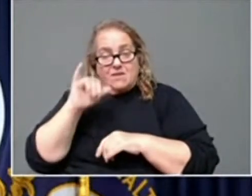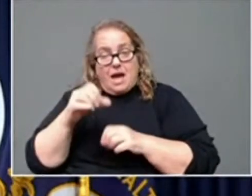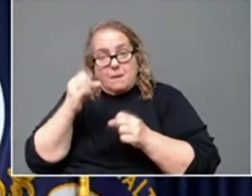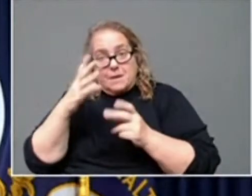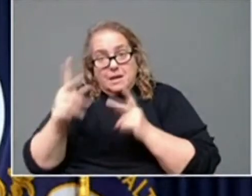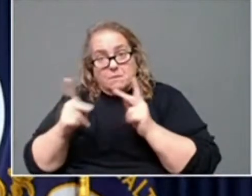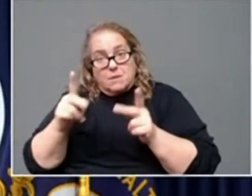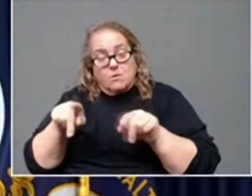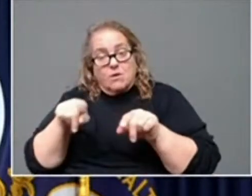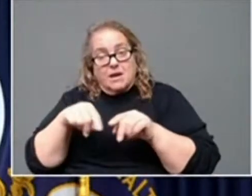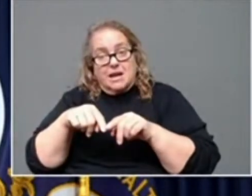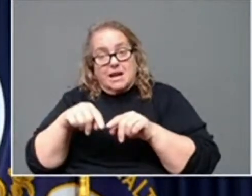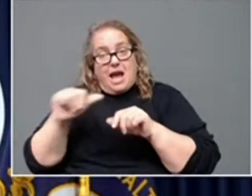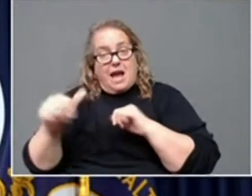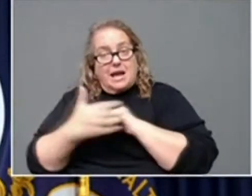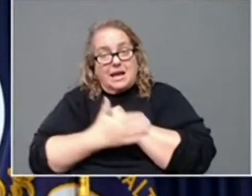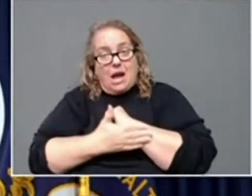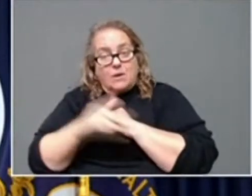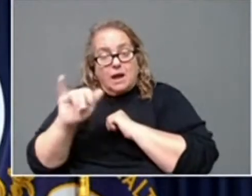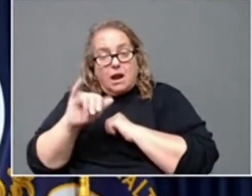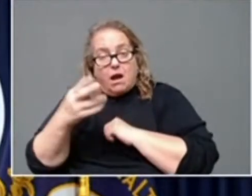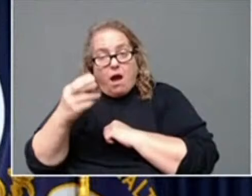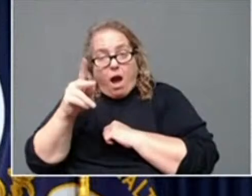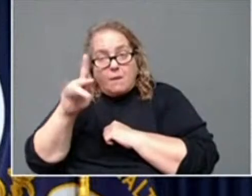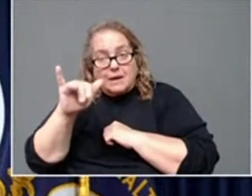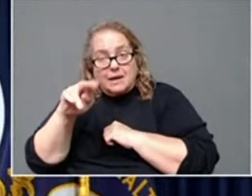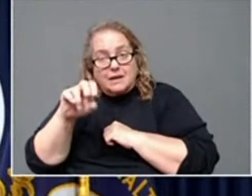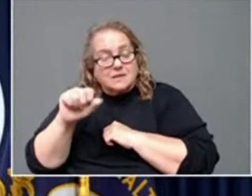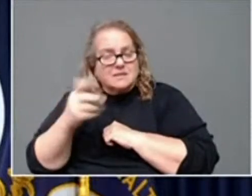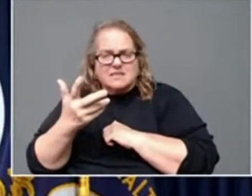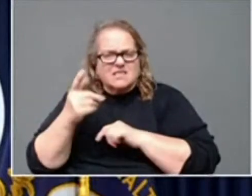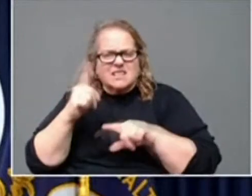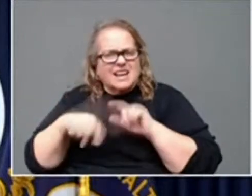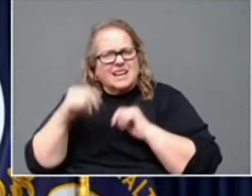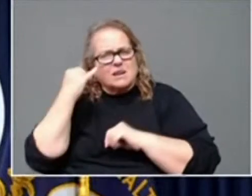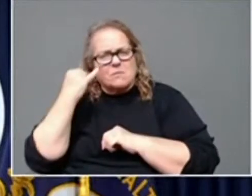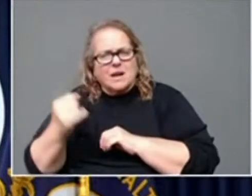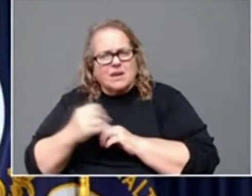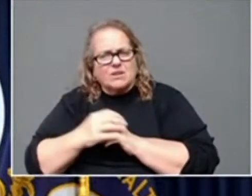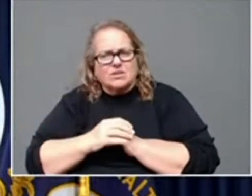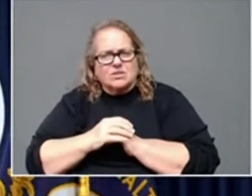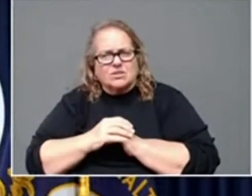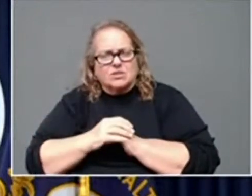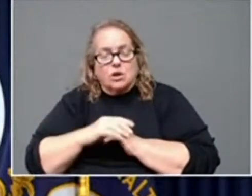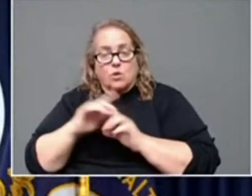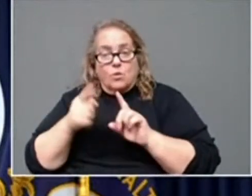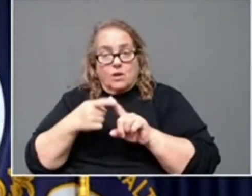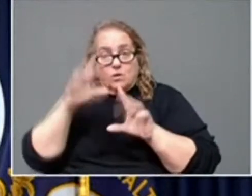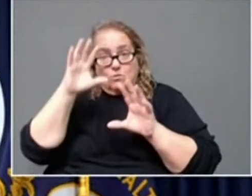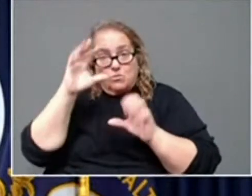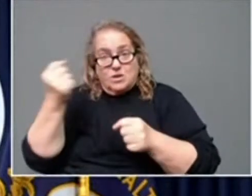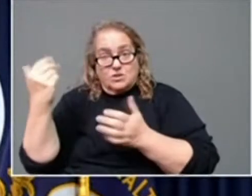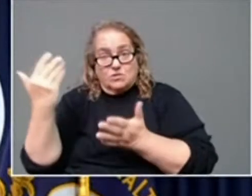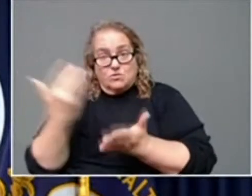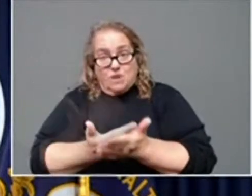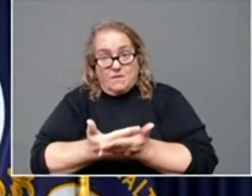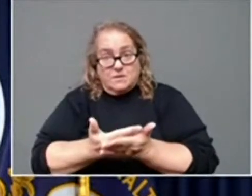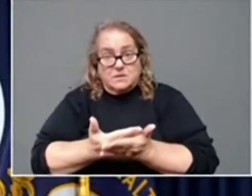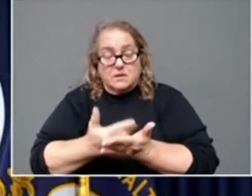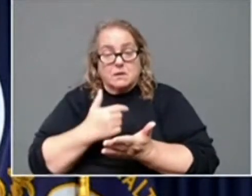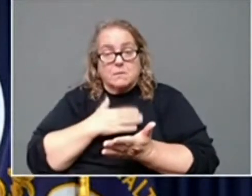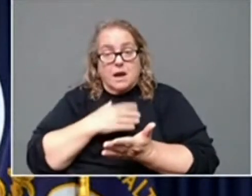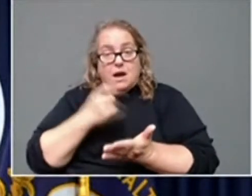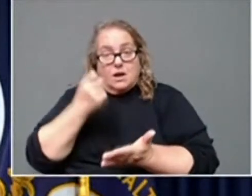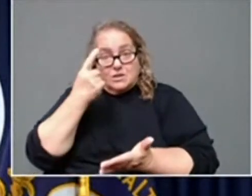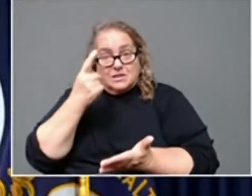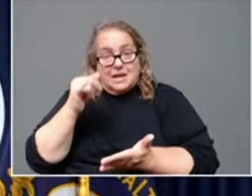is, it's unimaginable. When the president comes in, my understanding is he can make